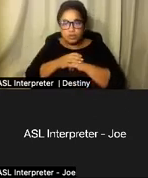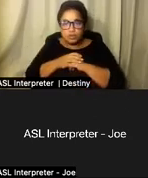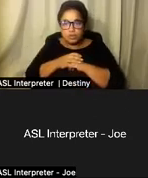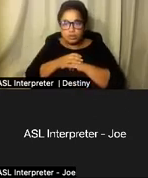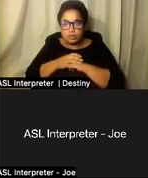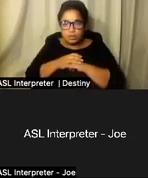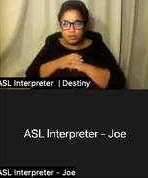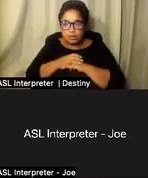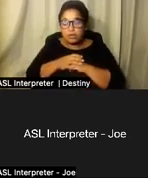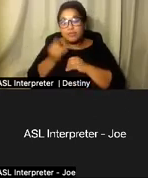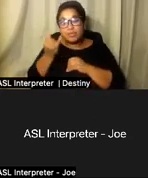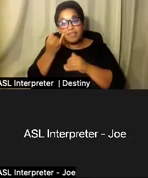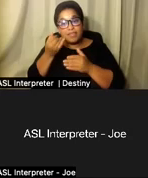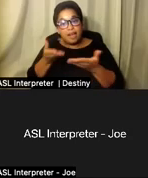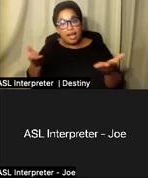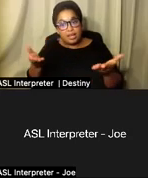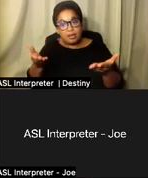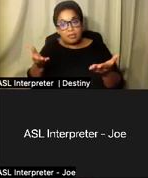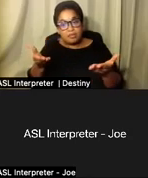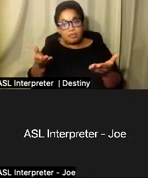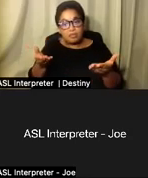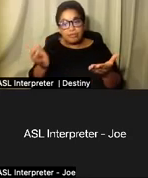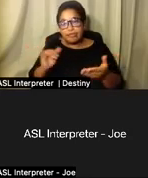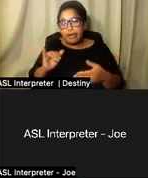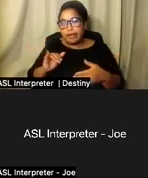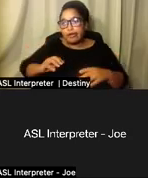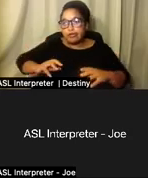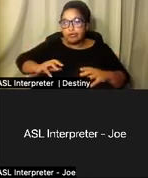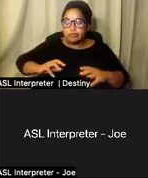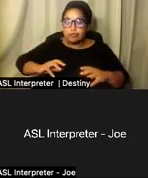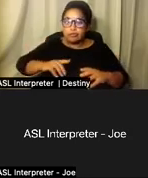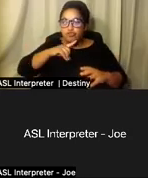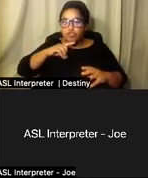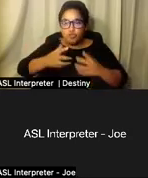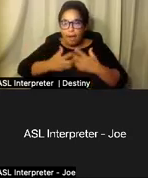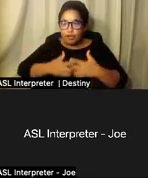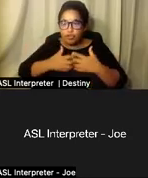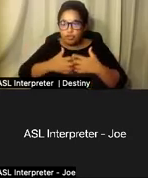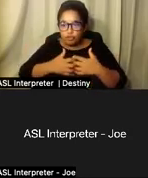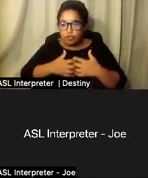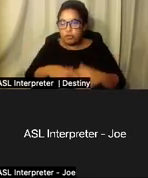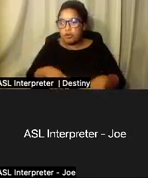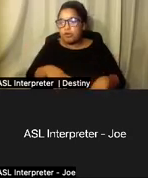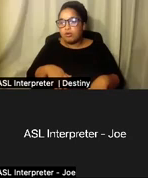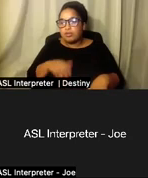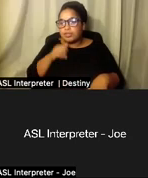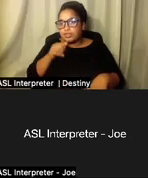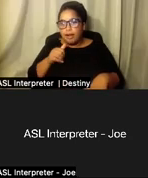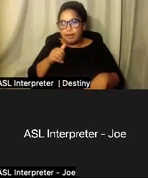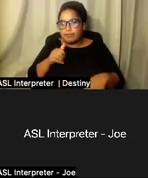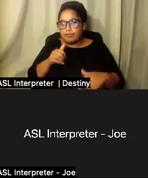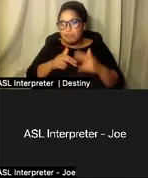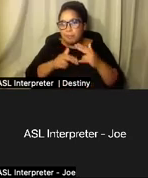If the item, the appliance, like a dryer, is not built in, a built-in gas range, you're not going to worry about.